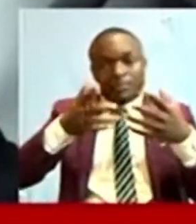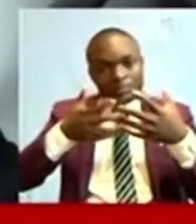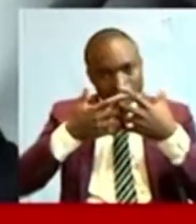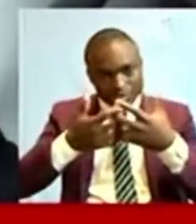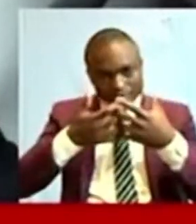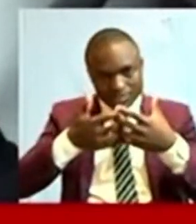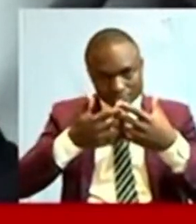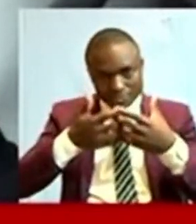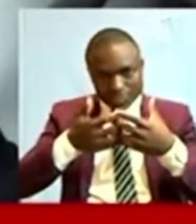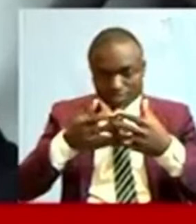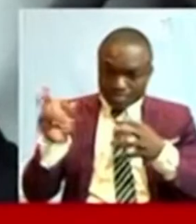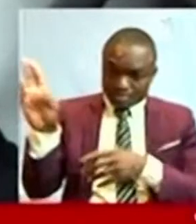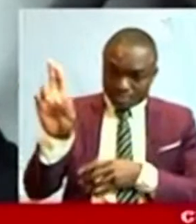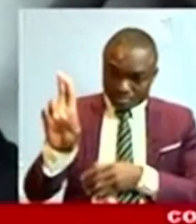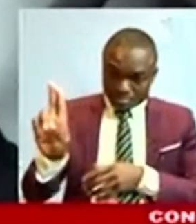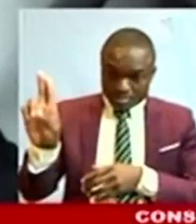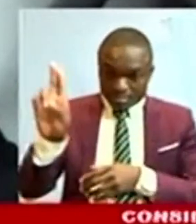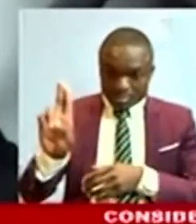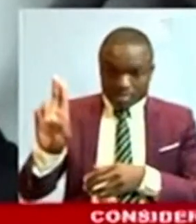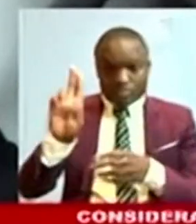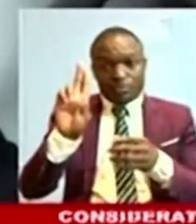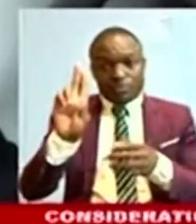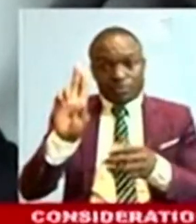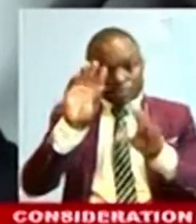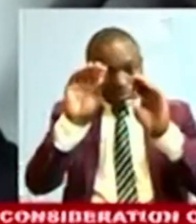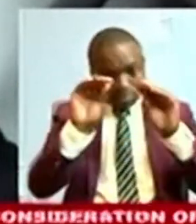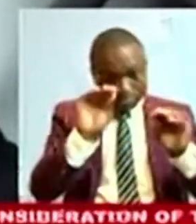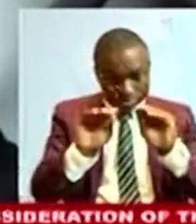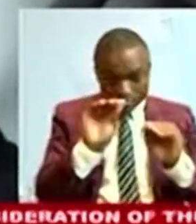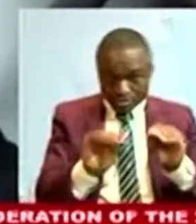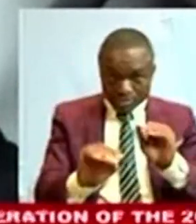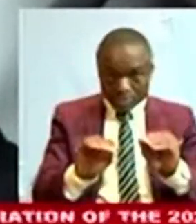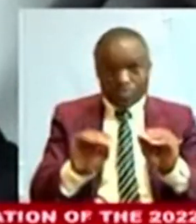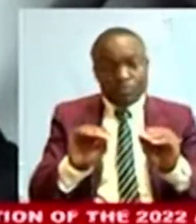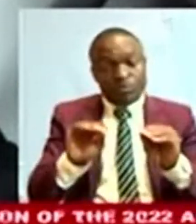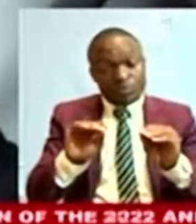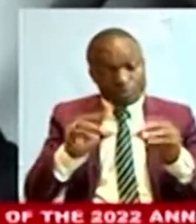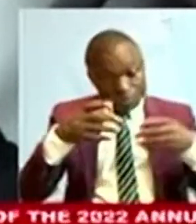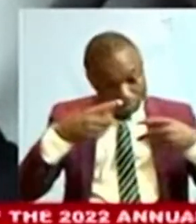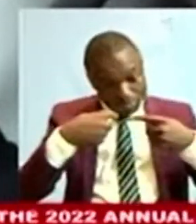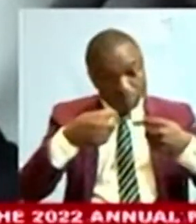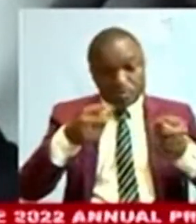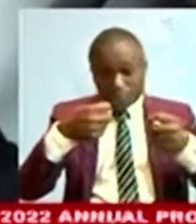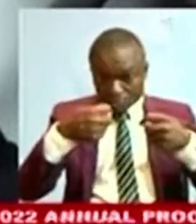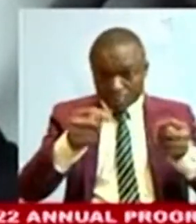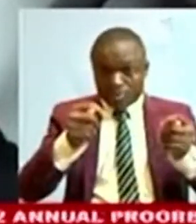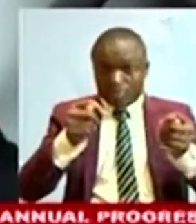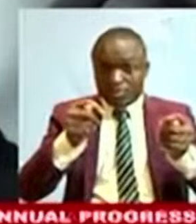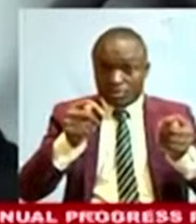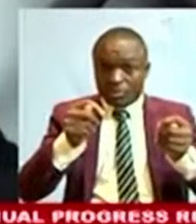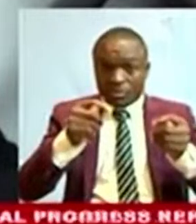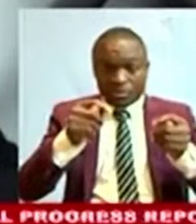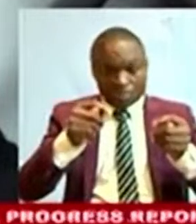for treatment. So we'll continue to strive as a ministry to ensure that